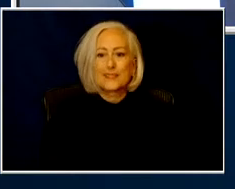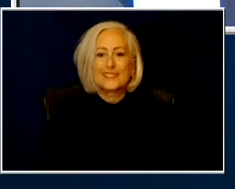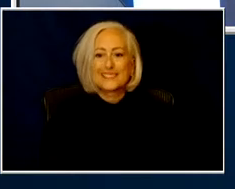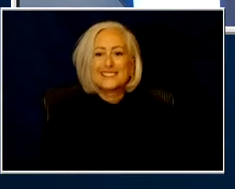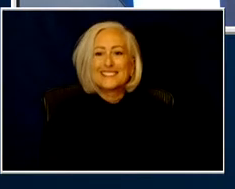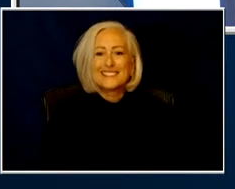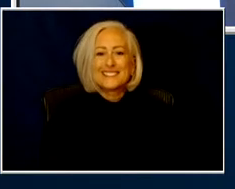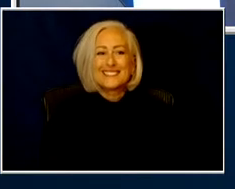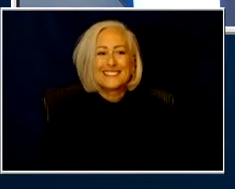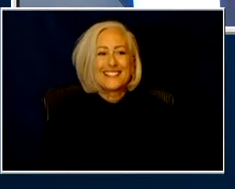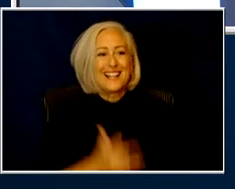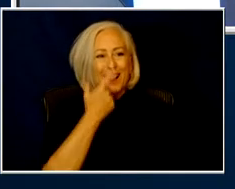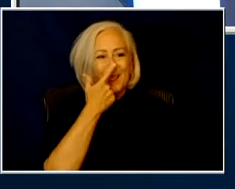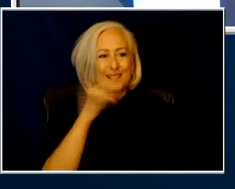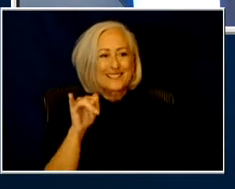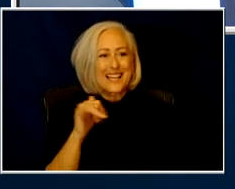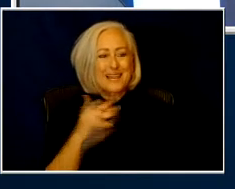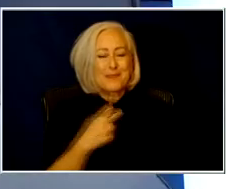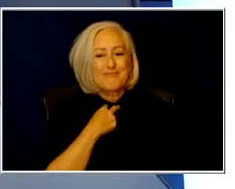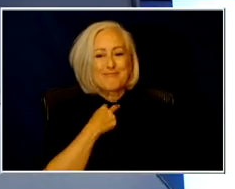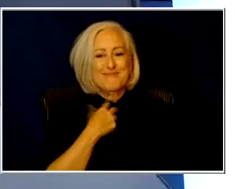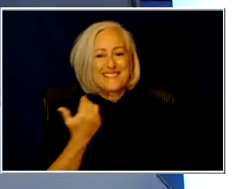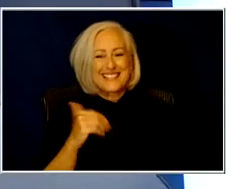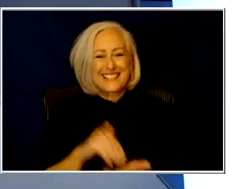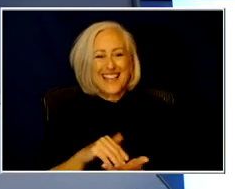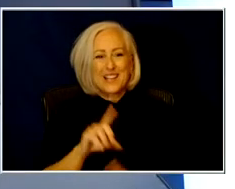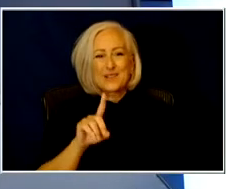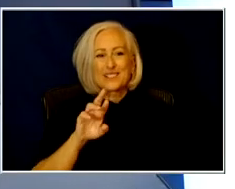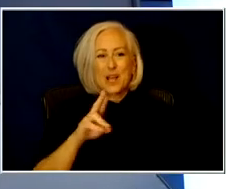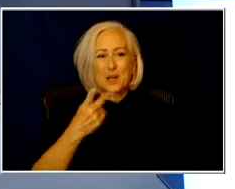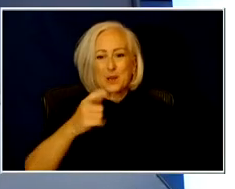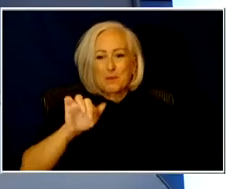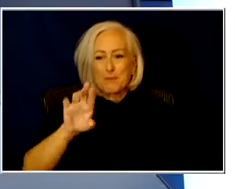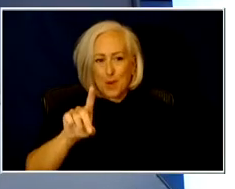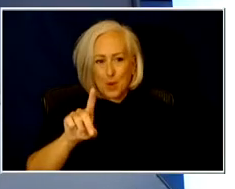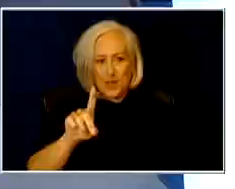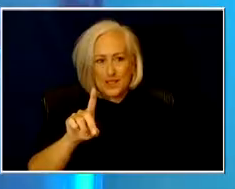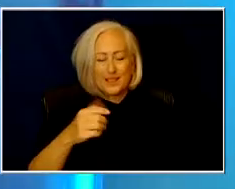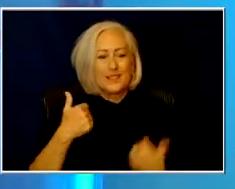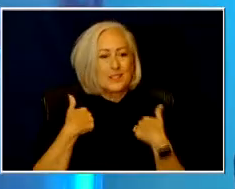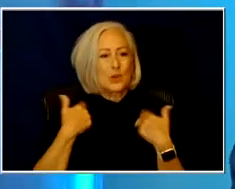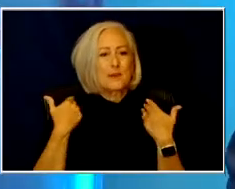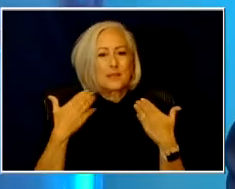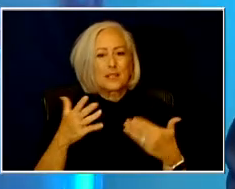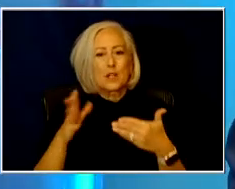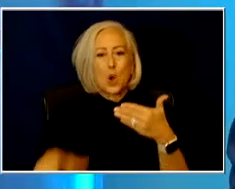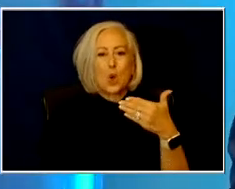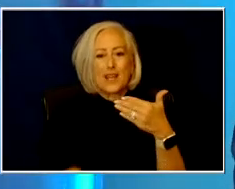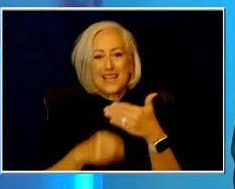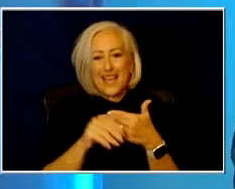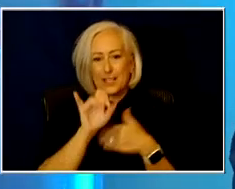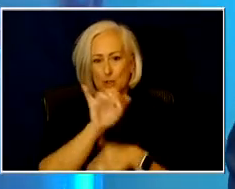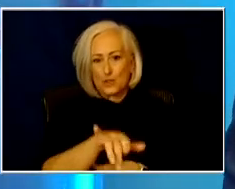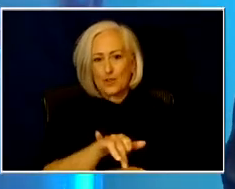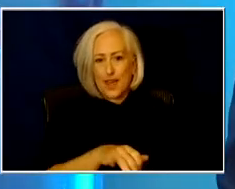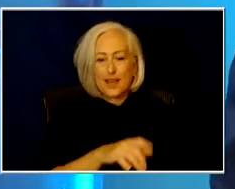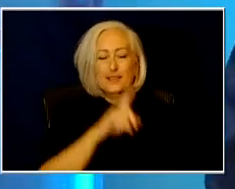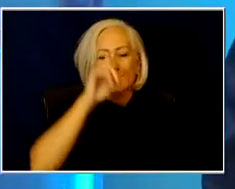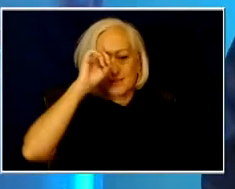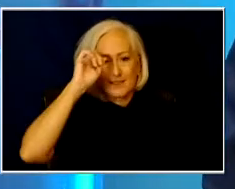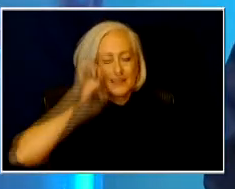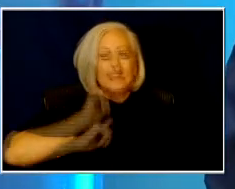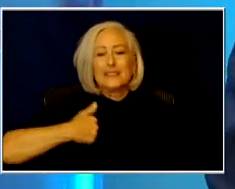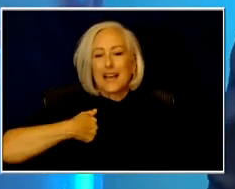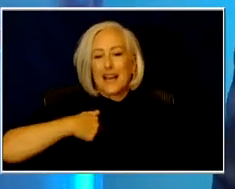well it looks like you may be locked up at Dr Poland again so I'm just going to add on to what he's talking about I expected he'd talk about